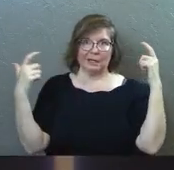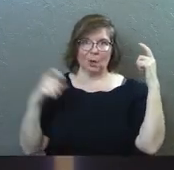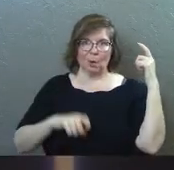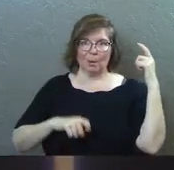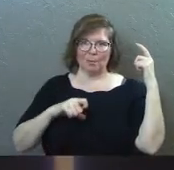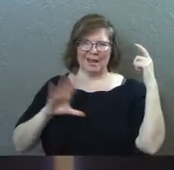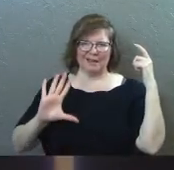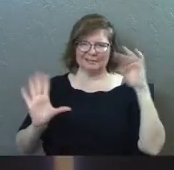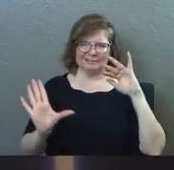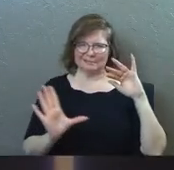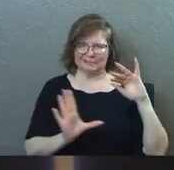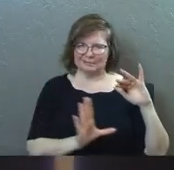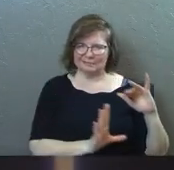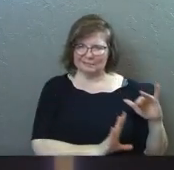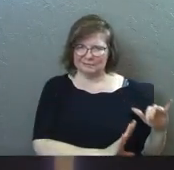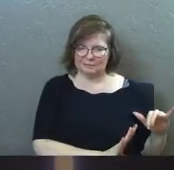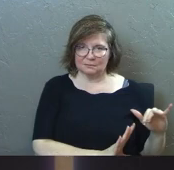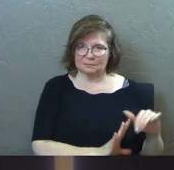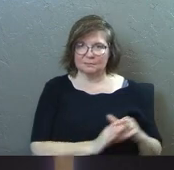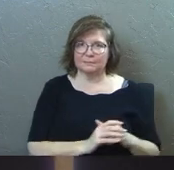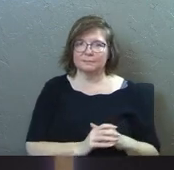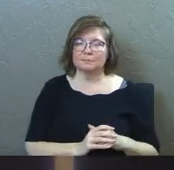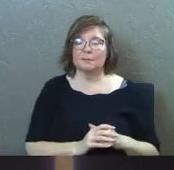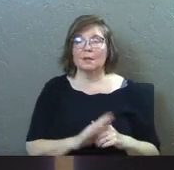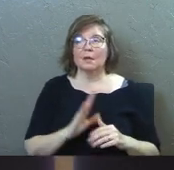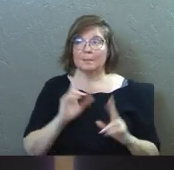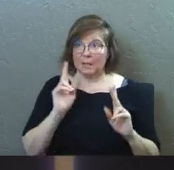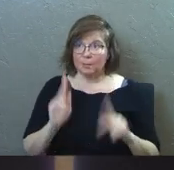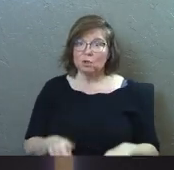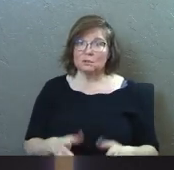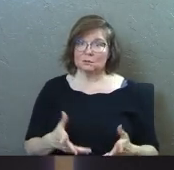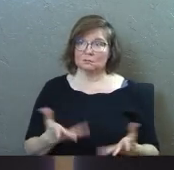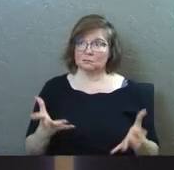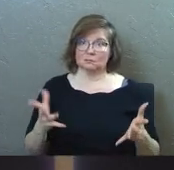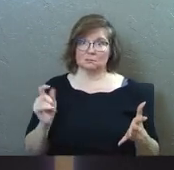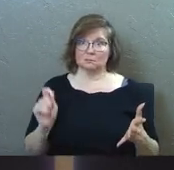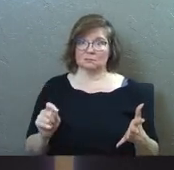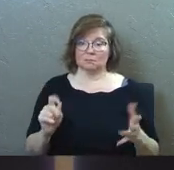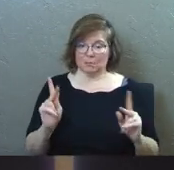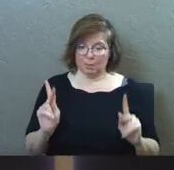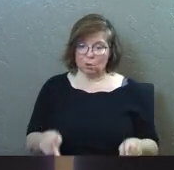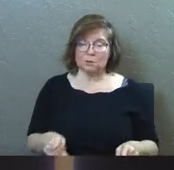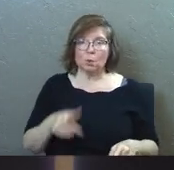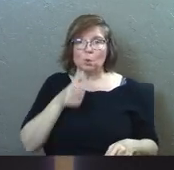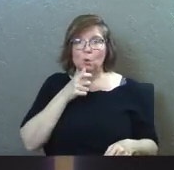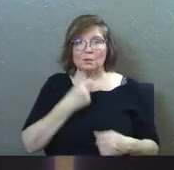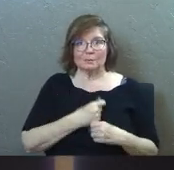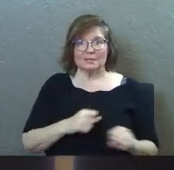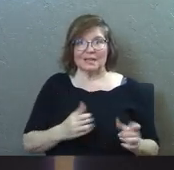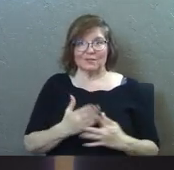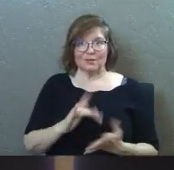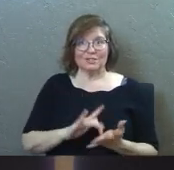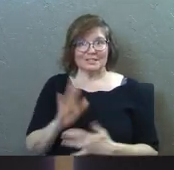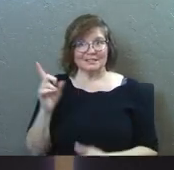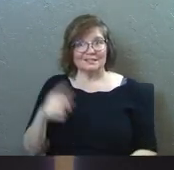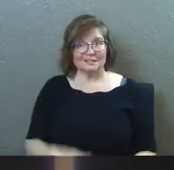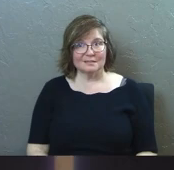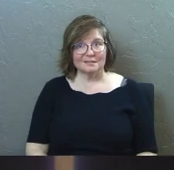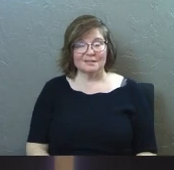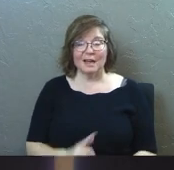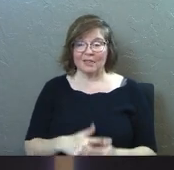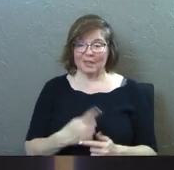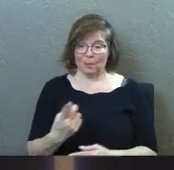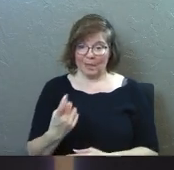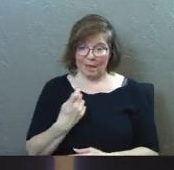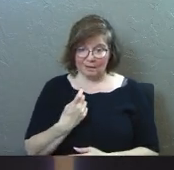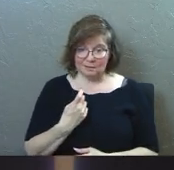pride. Don't do any of that stuff. Just be a person. Be a person who's been saved by Jesus. And then when